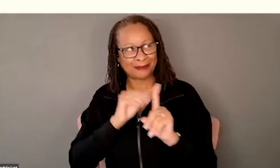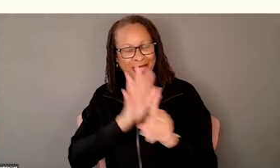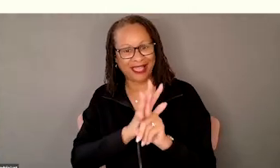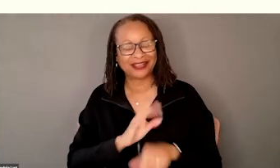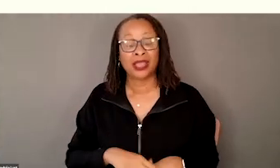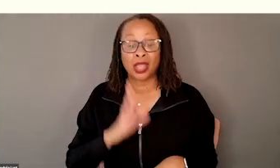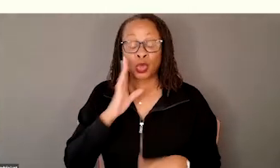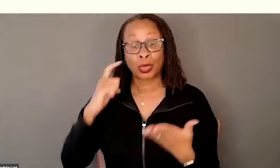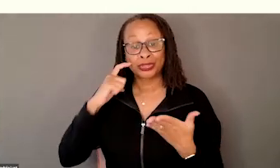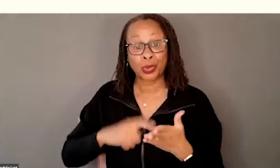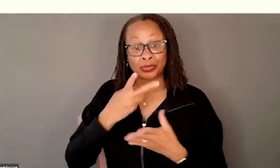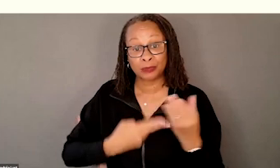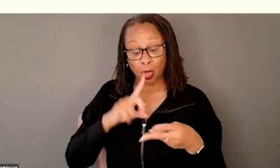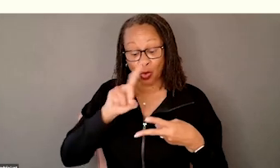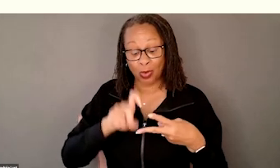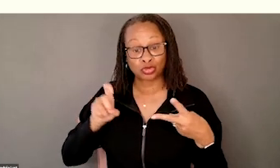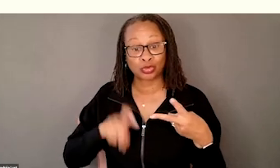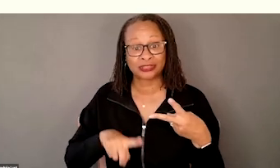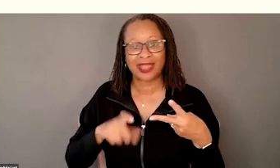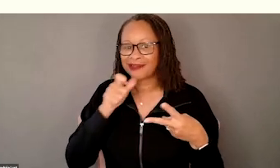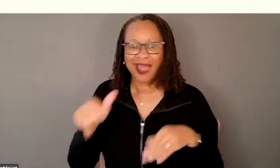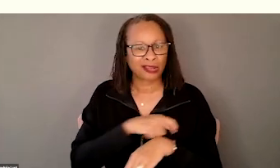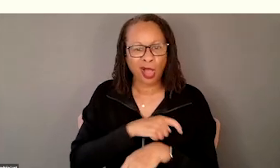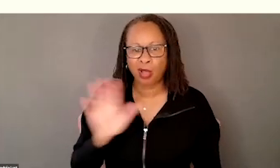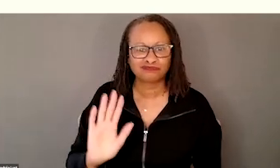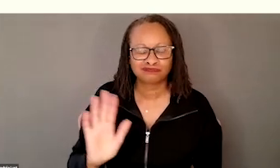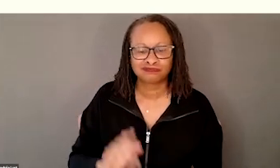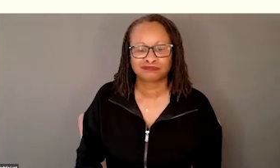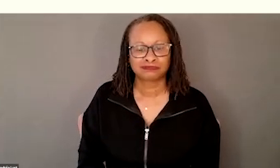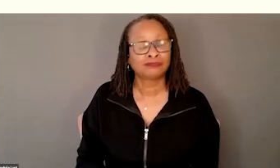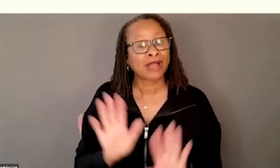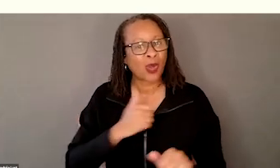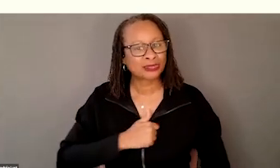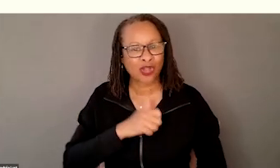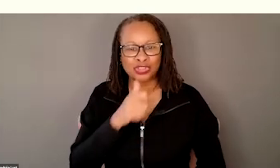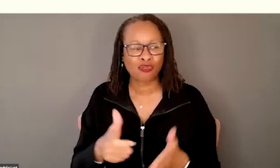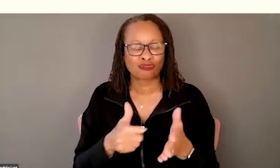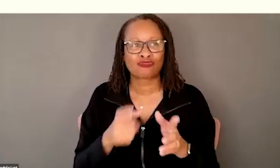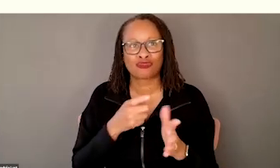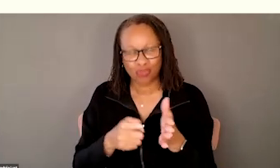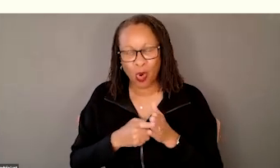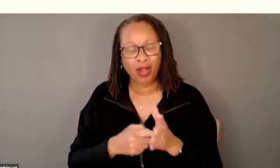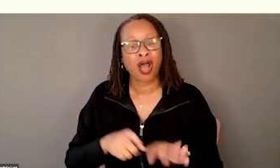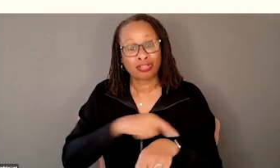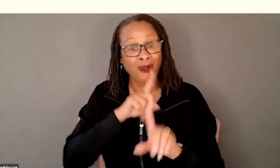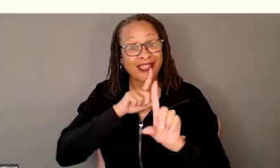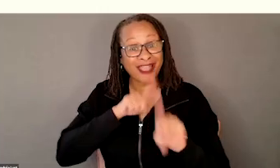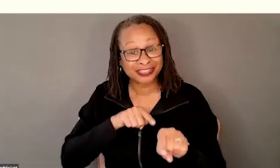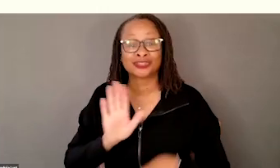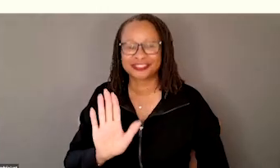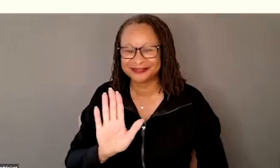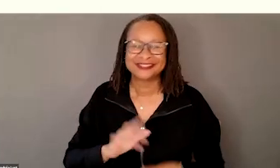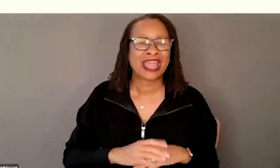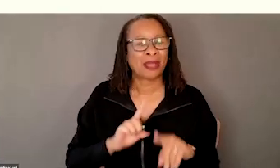notice that both of these questions are not long questions. I'm sorry, they don't require long answers. So we're really just trying